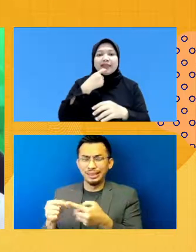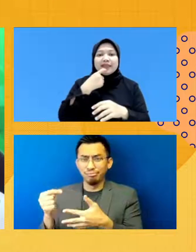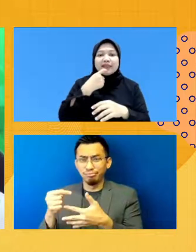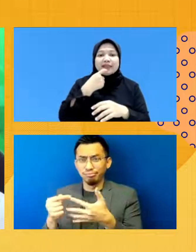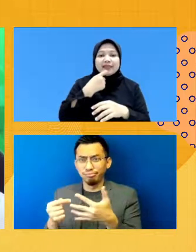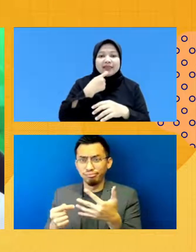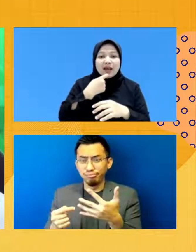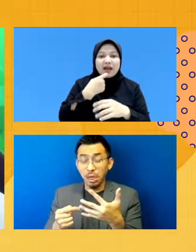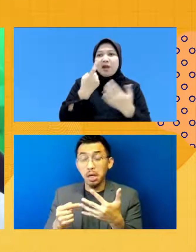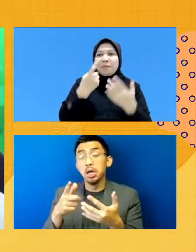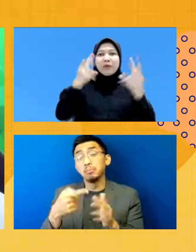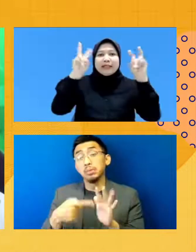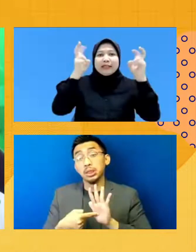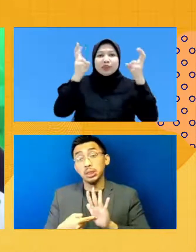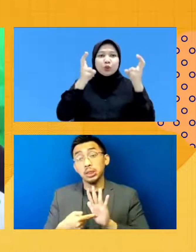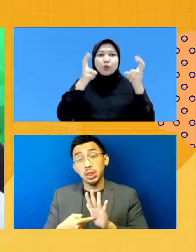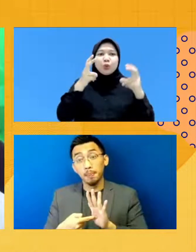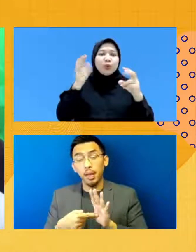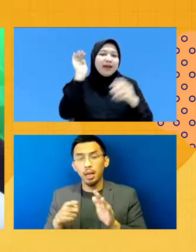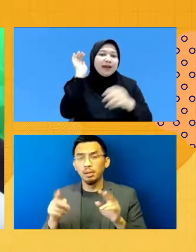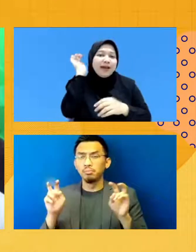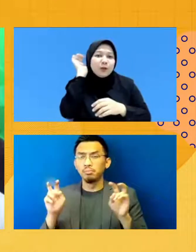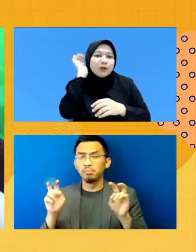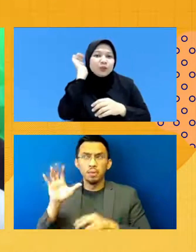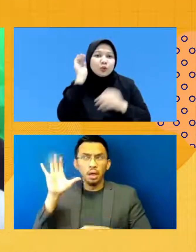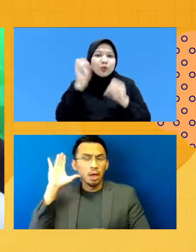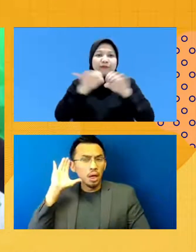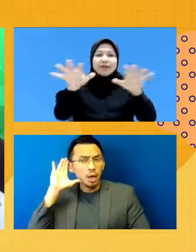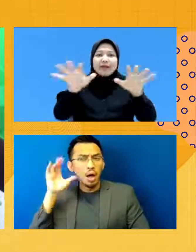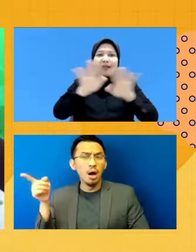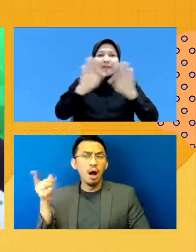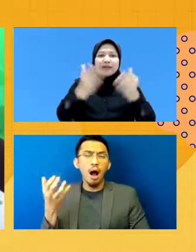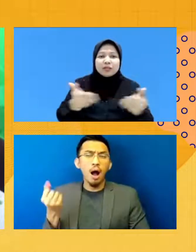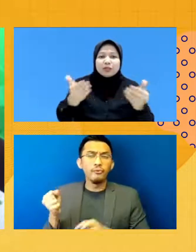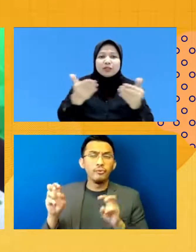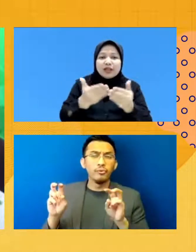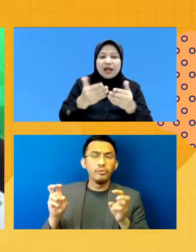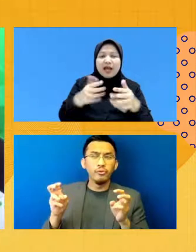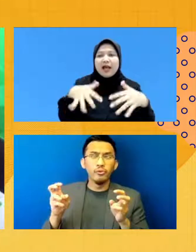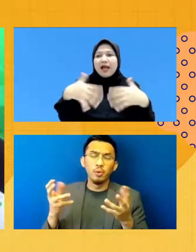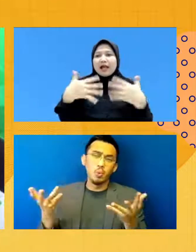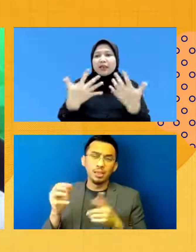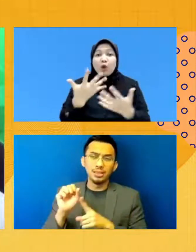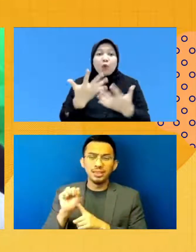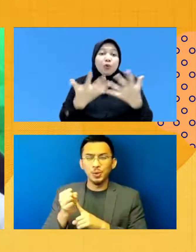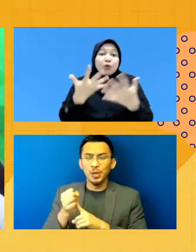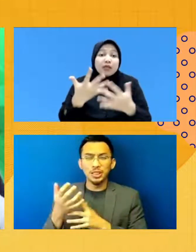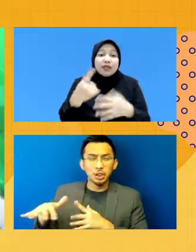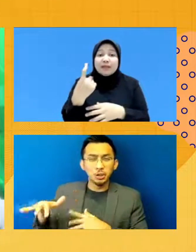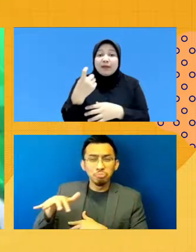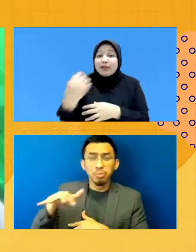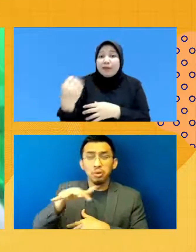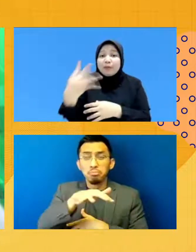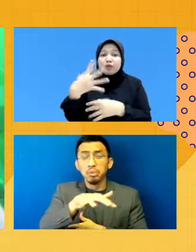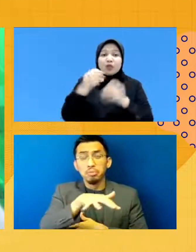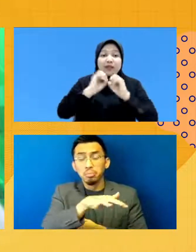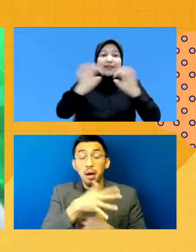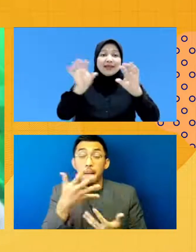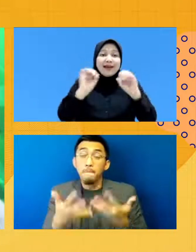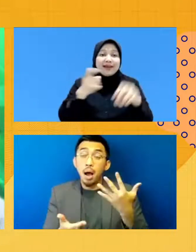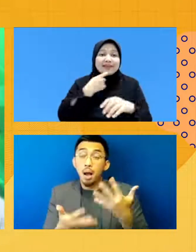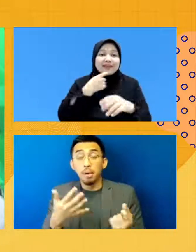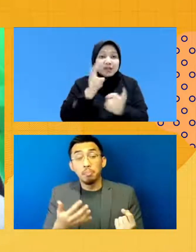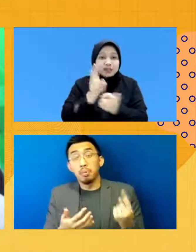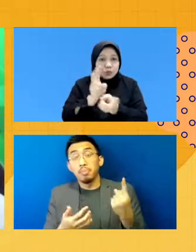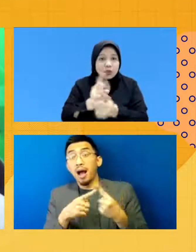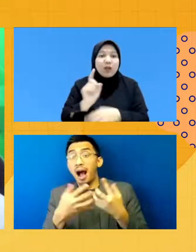media, and then we call it as like sex ads. And also, when it comes to this digital